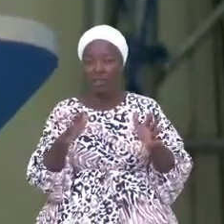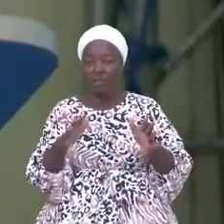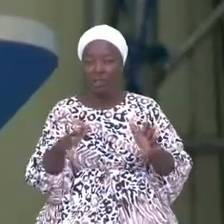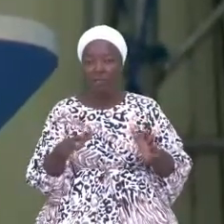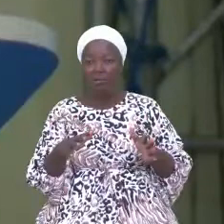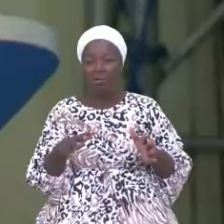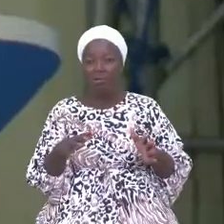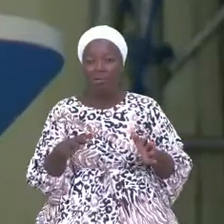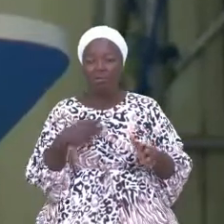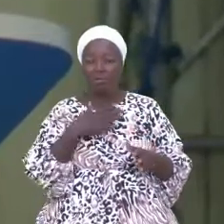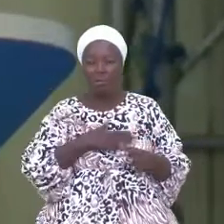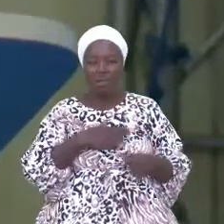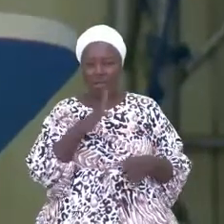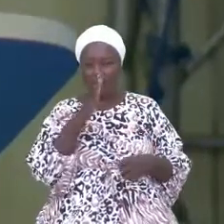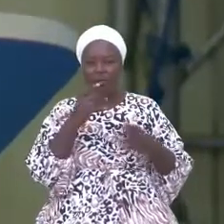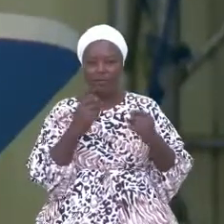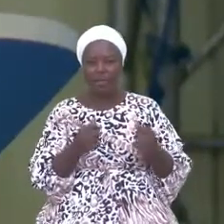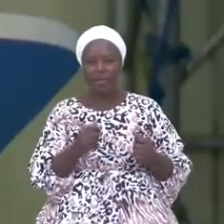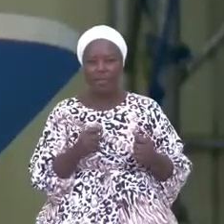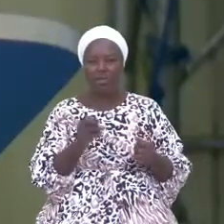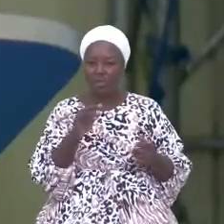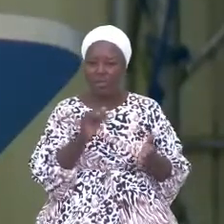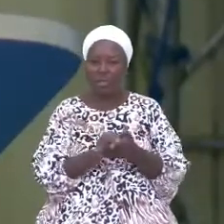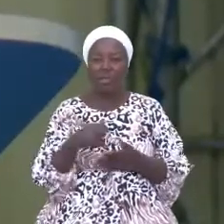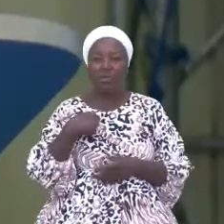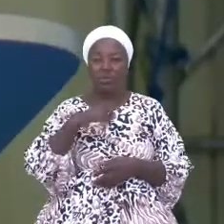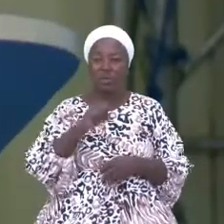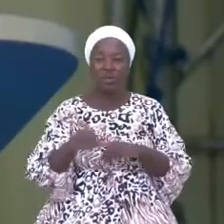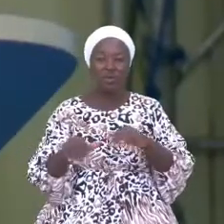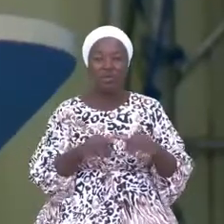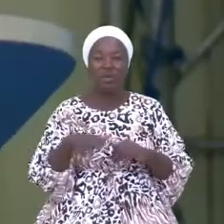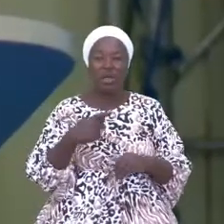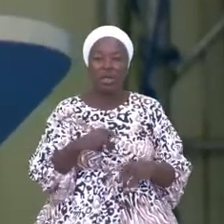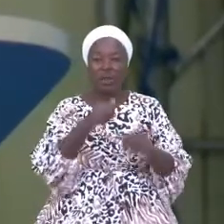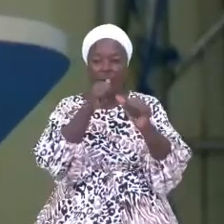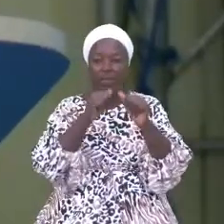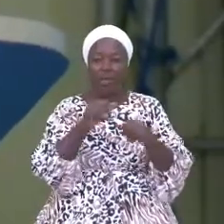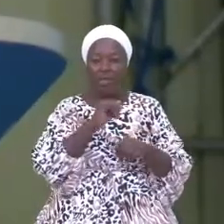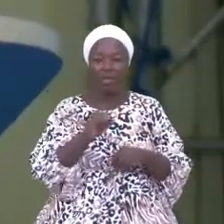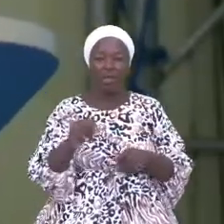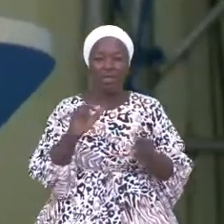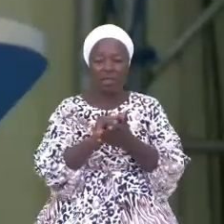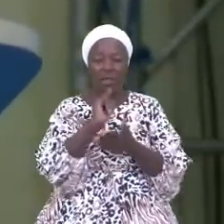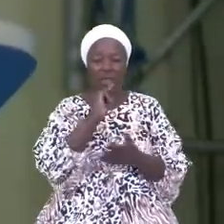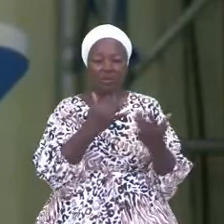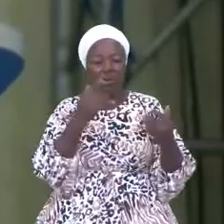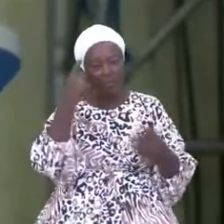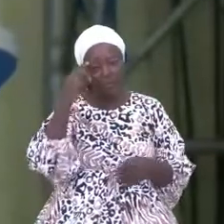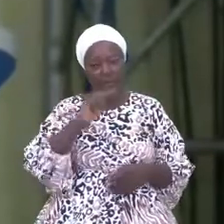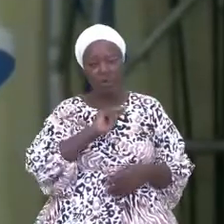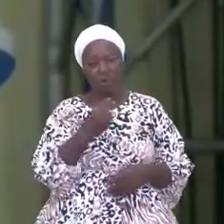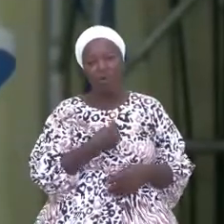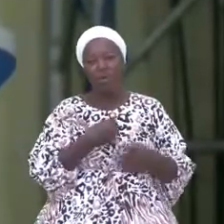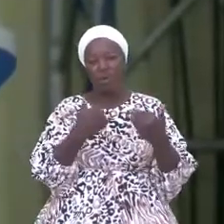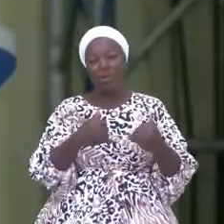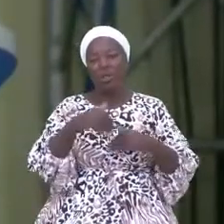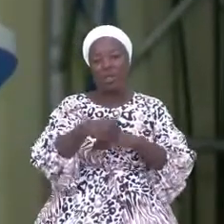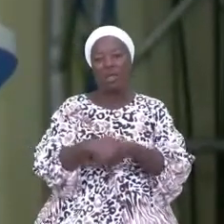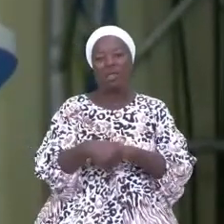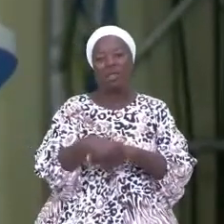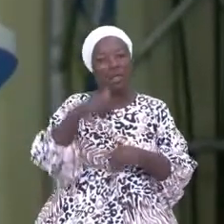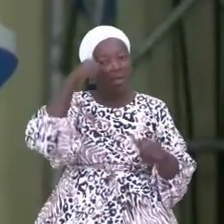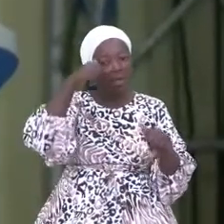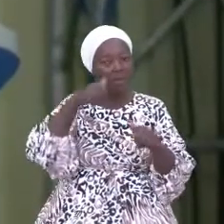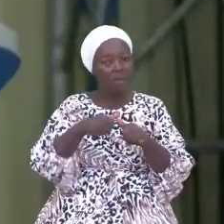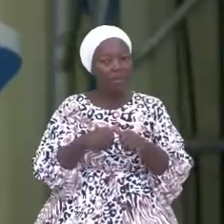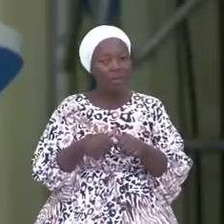Quick, please, so that we can do the blessing awaiting you is there for you. Remember, there